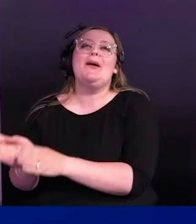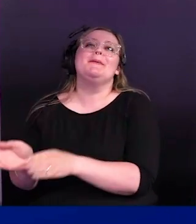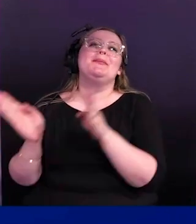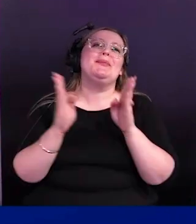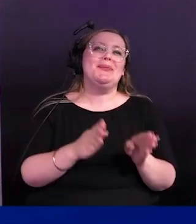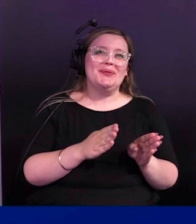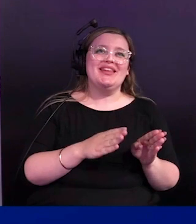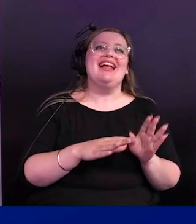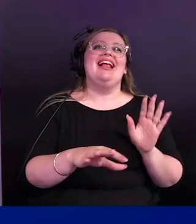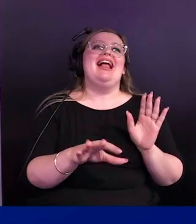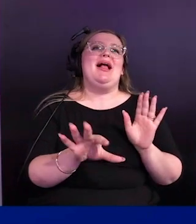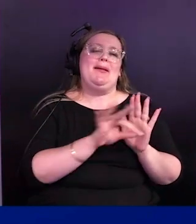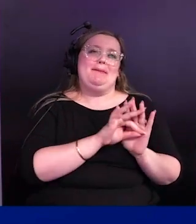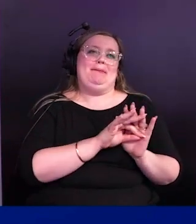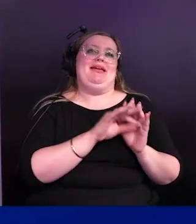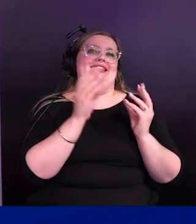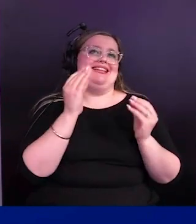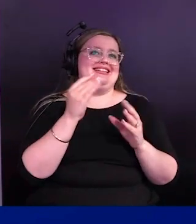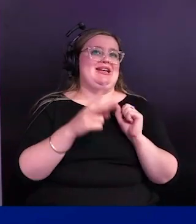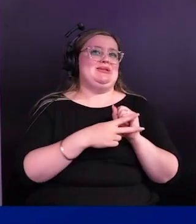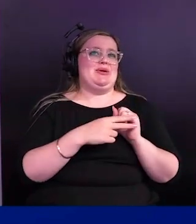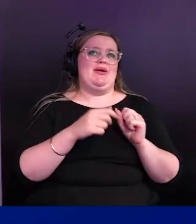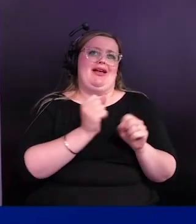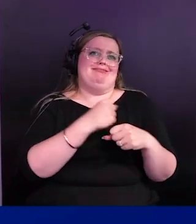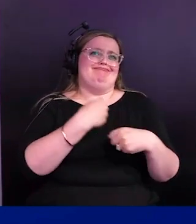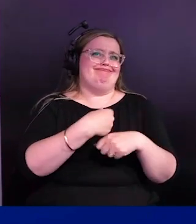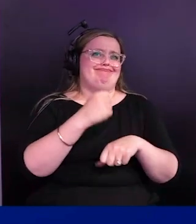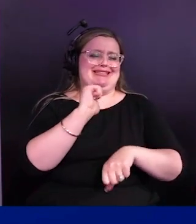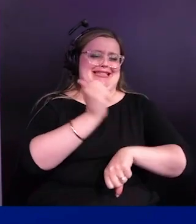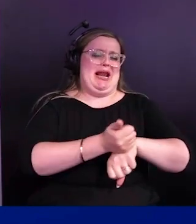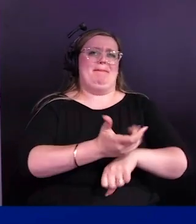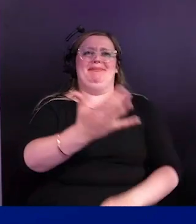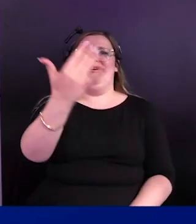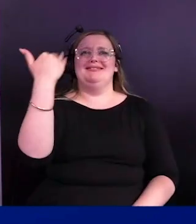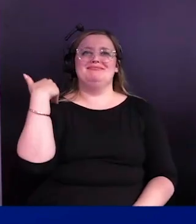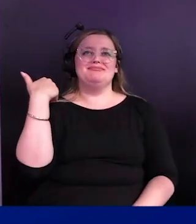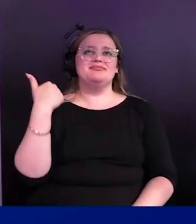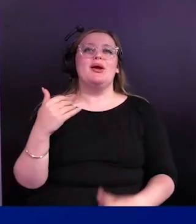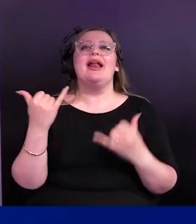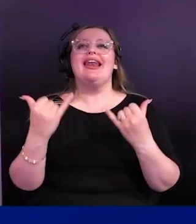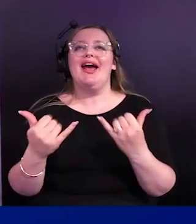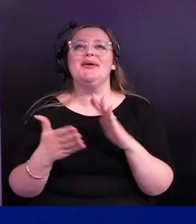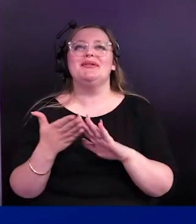which I created quite some time back. Now you run.